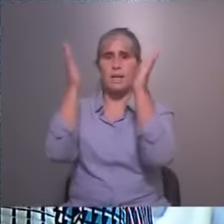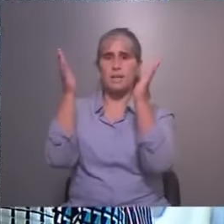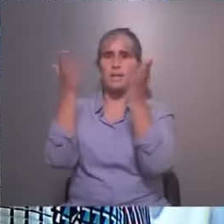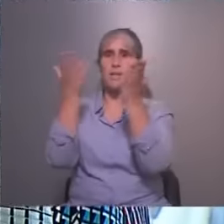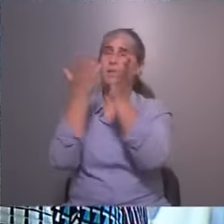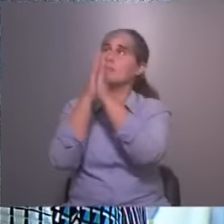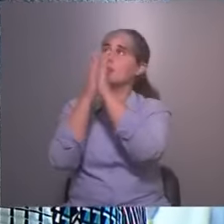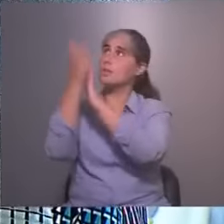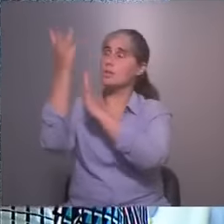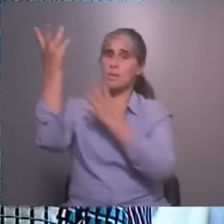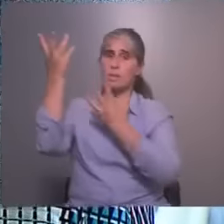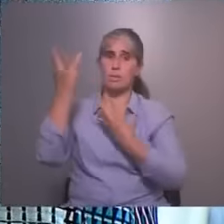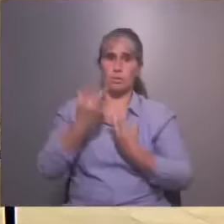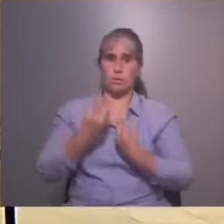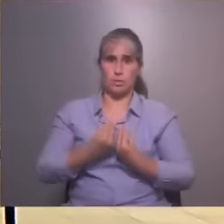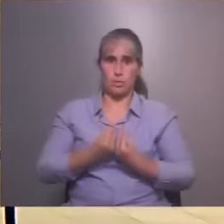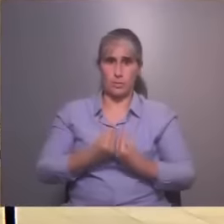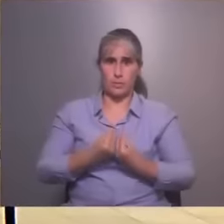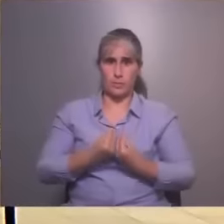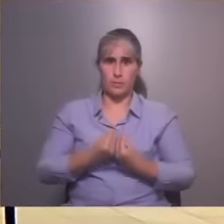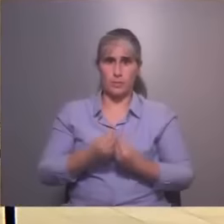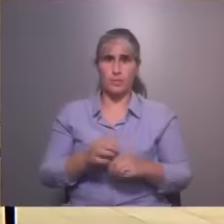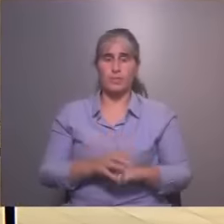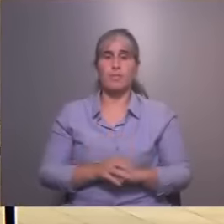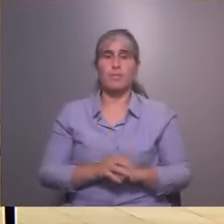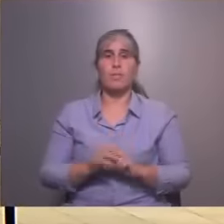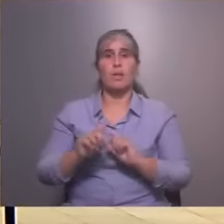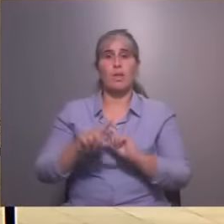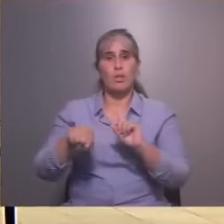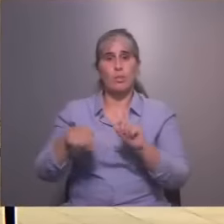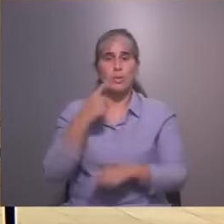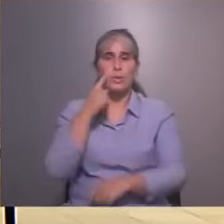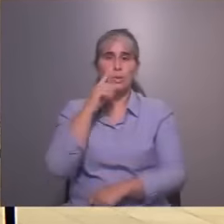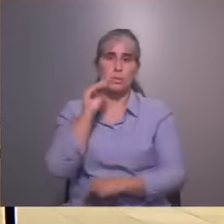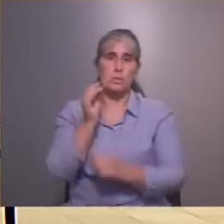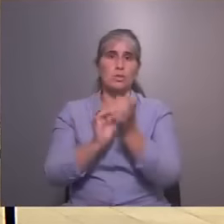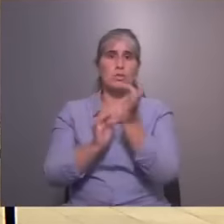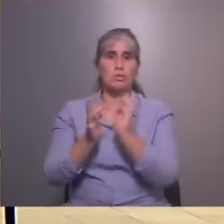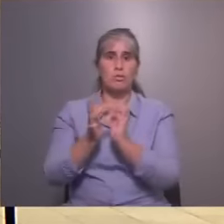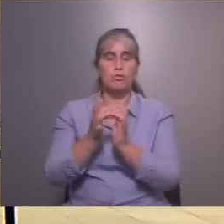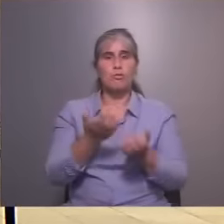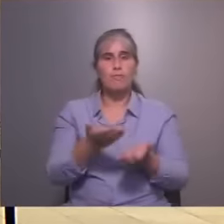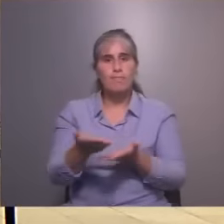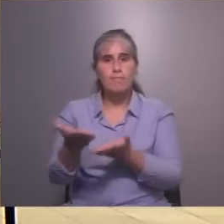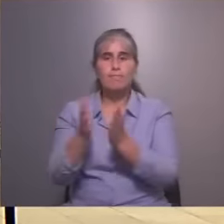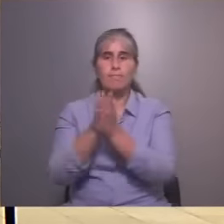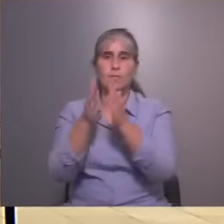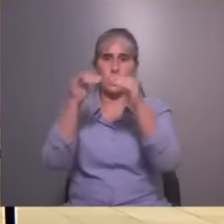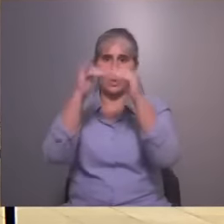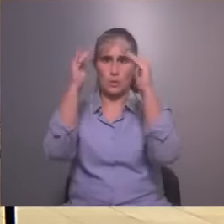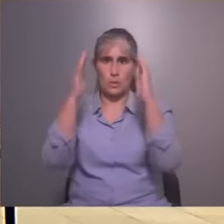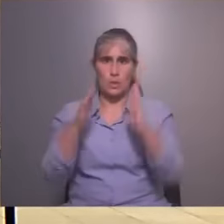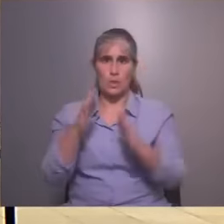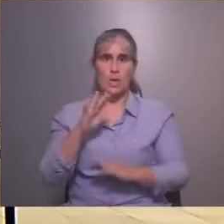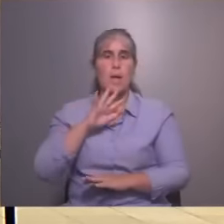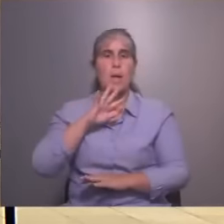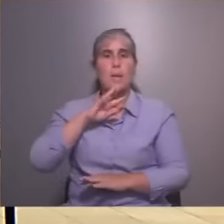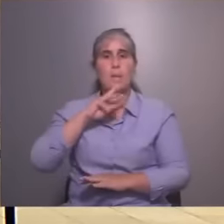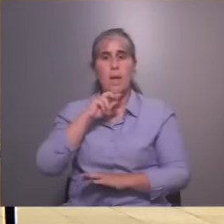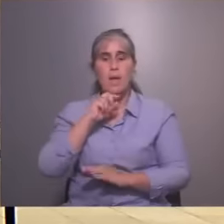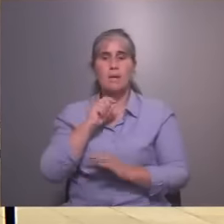strong, filled with wisdom, and the favor of God was upon him. Depois